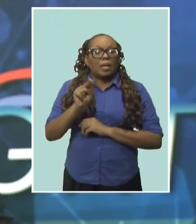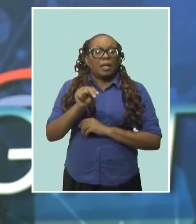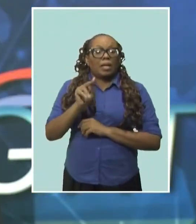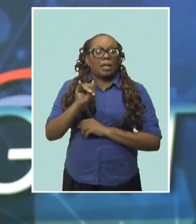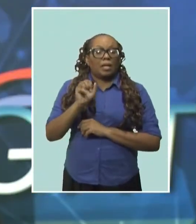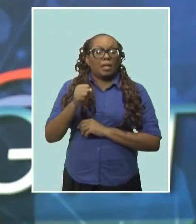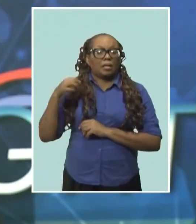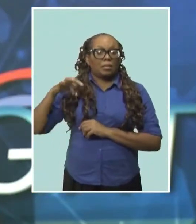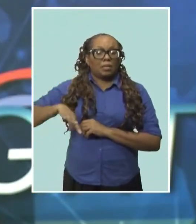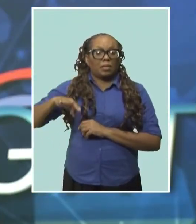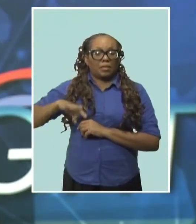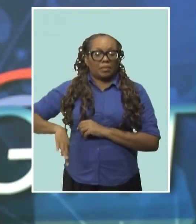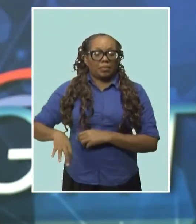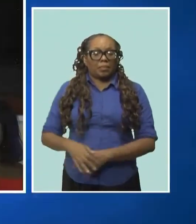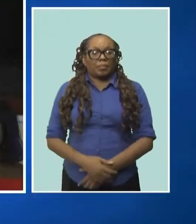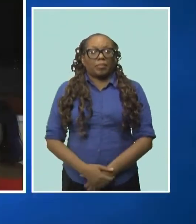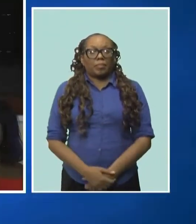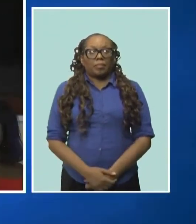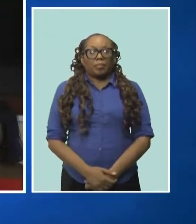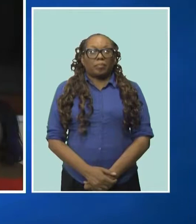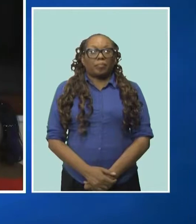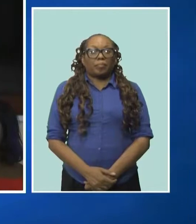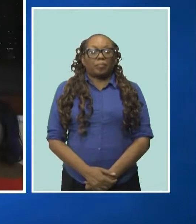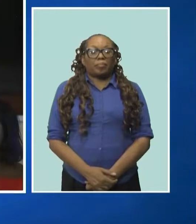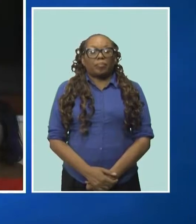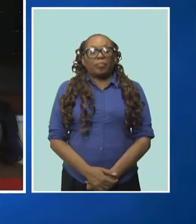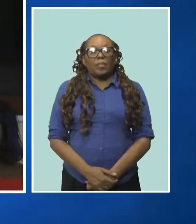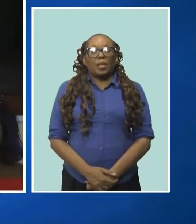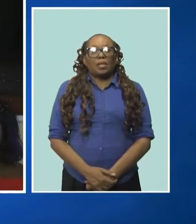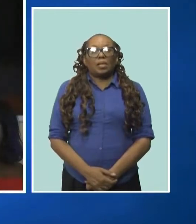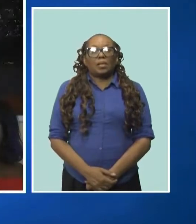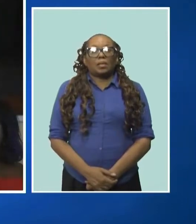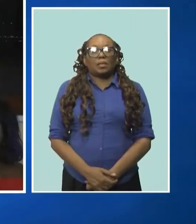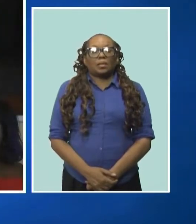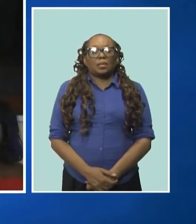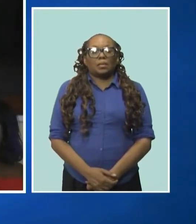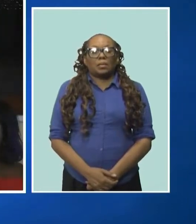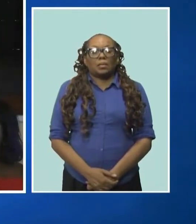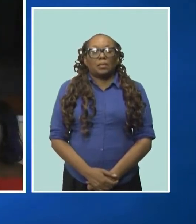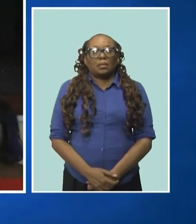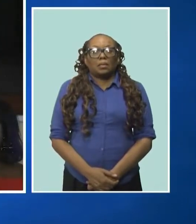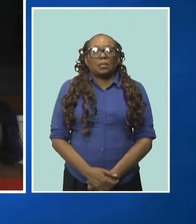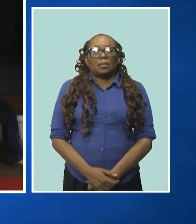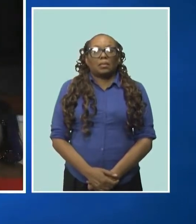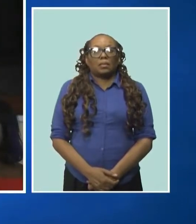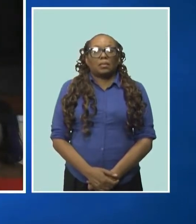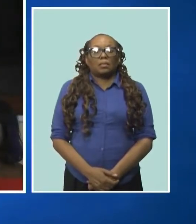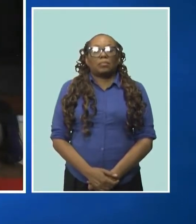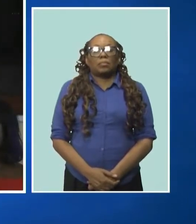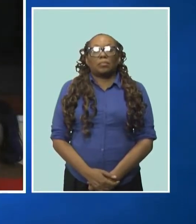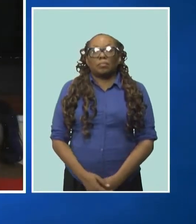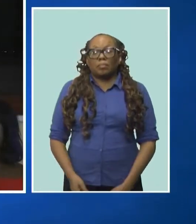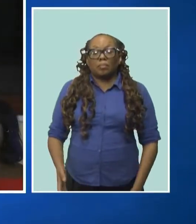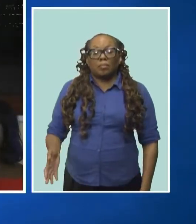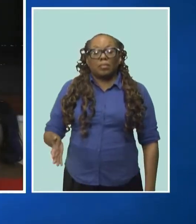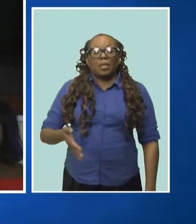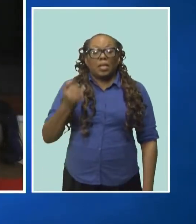benefits. You could have the harshest, most severe form of multiple